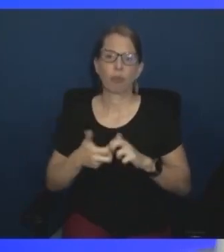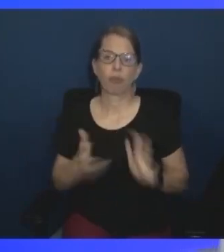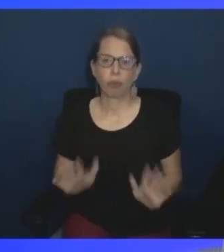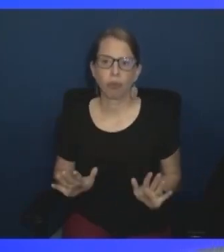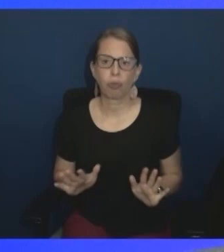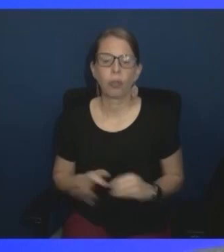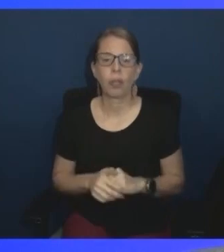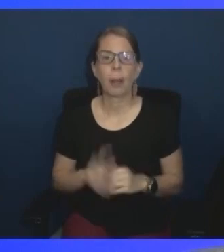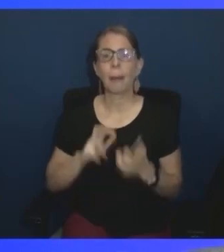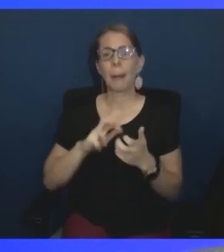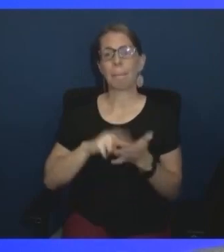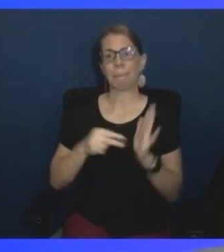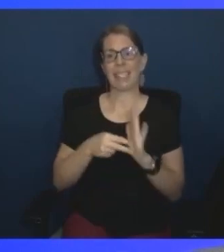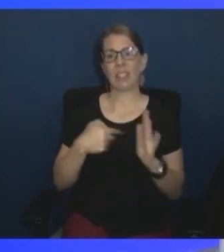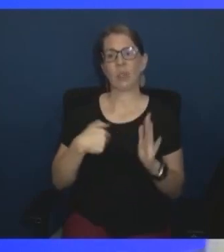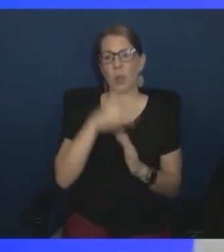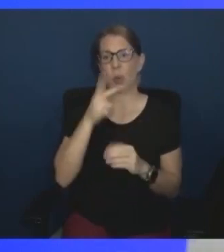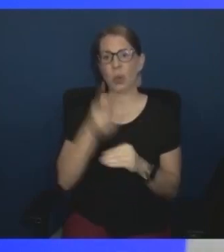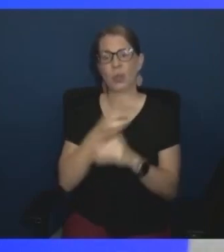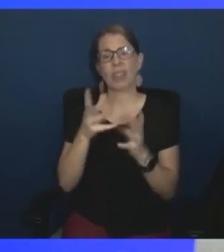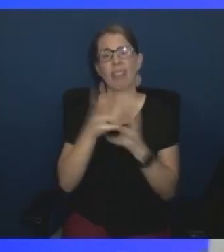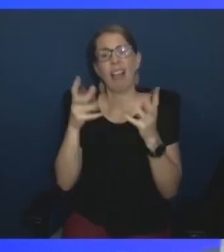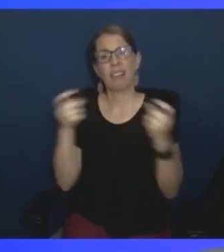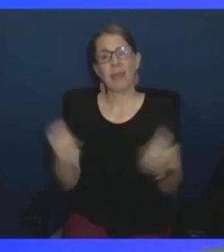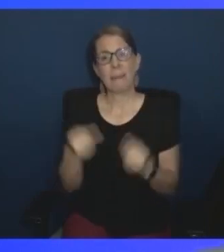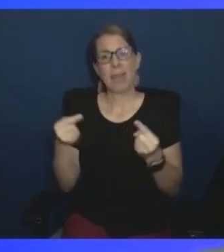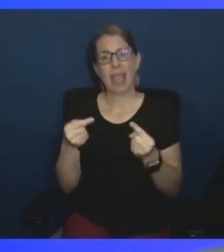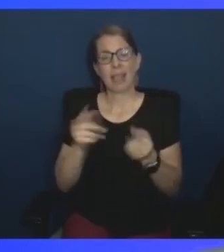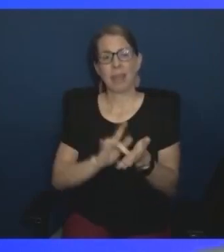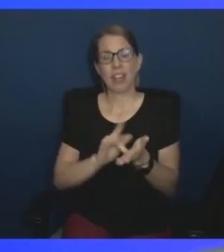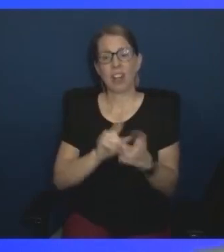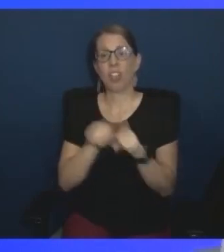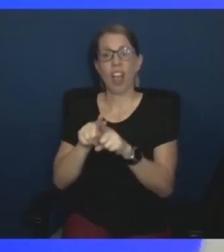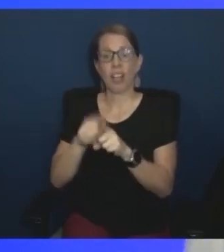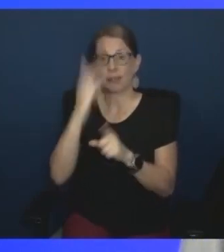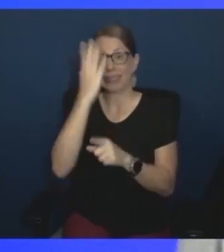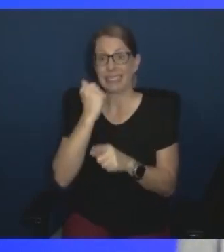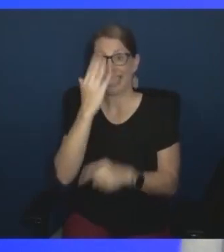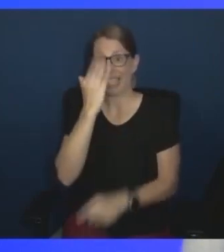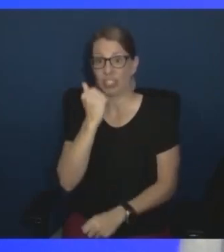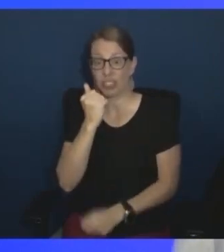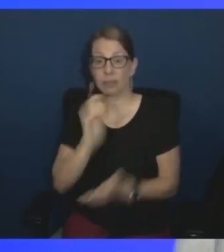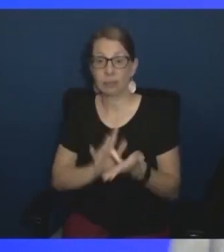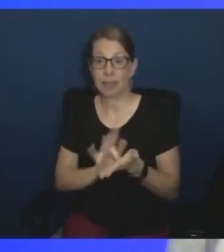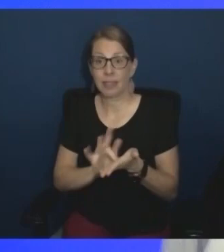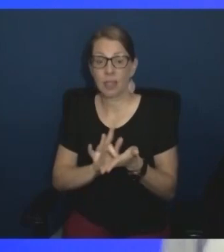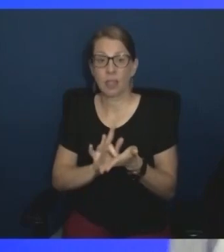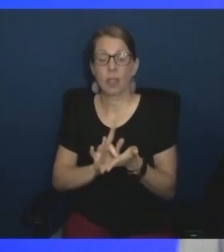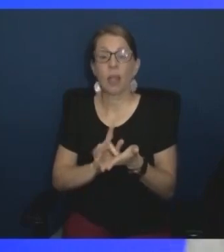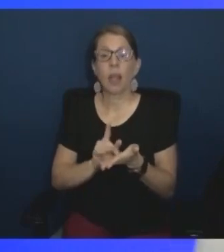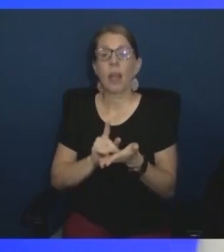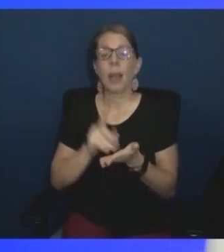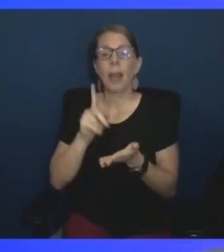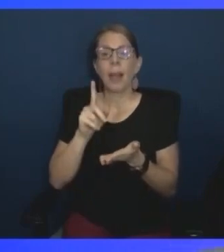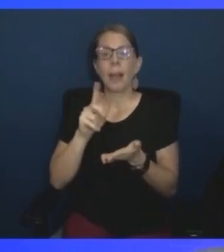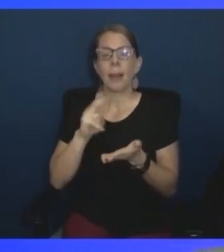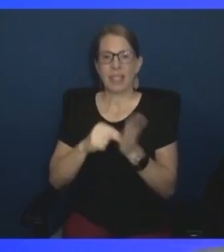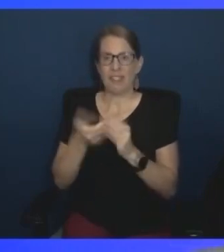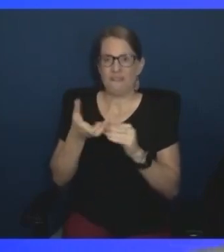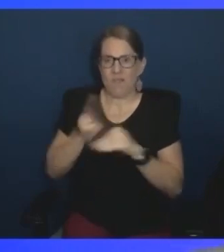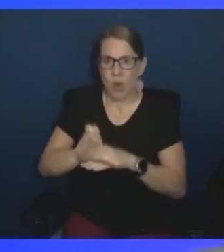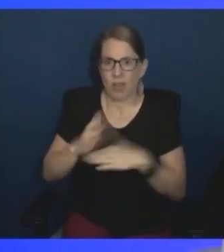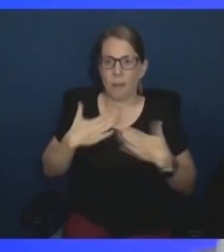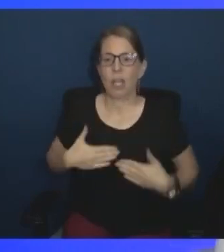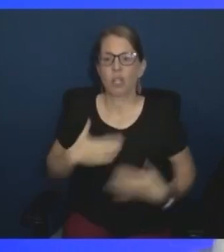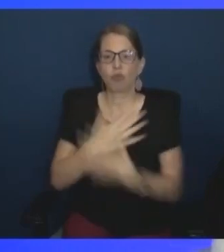we're going to use a lot of pain medications and a lot of sedation medications to try to take them out of the equation and let the vent do more work and limit the